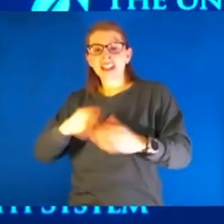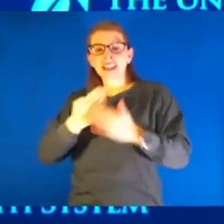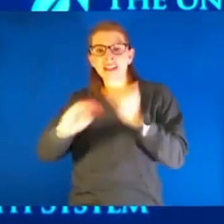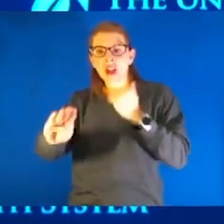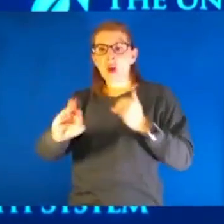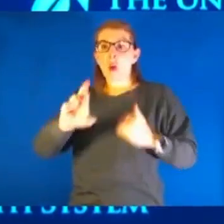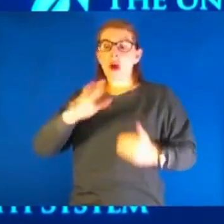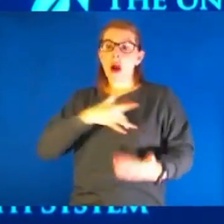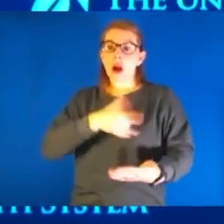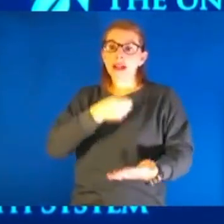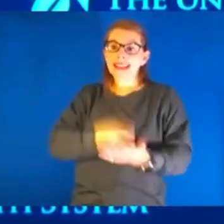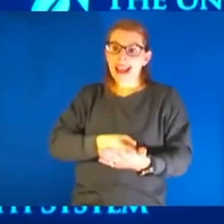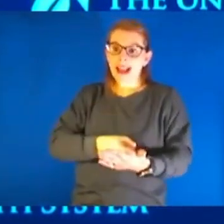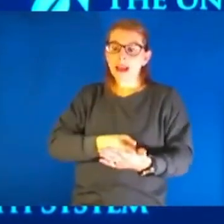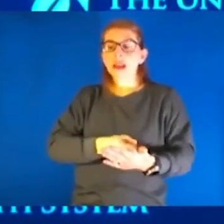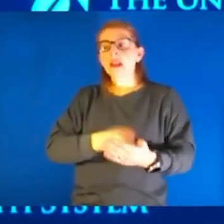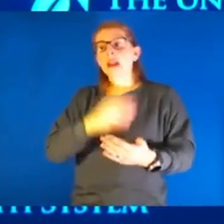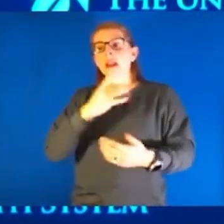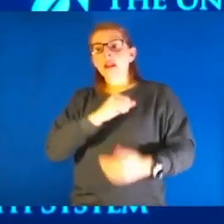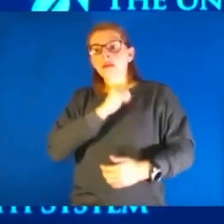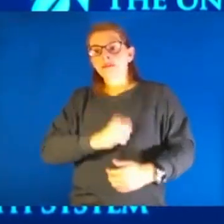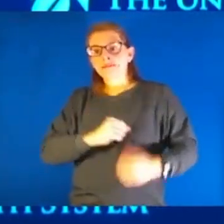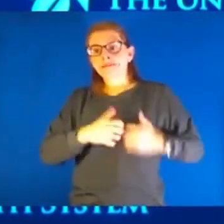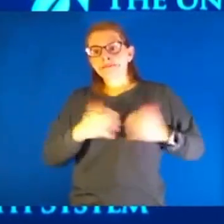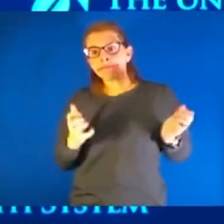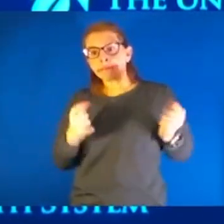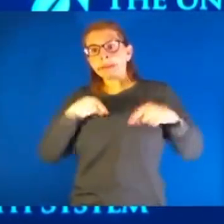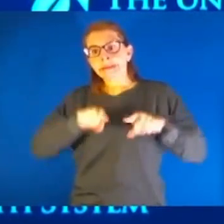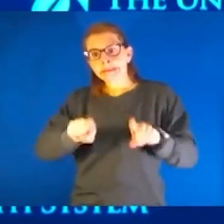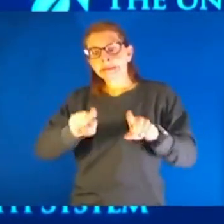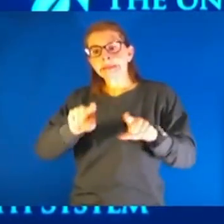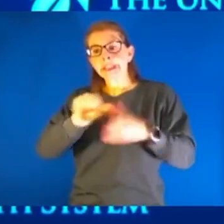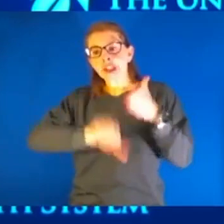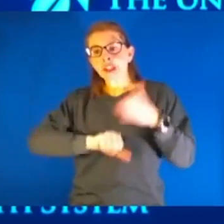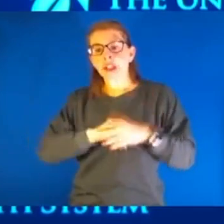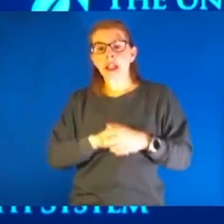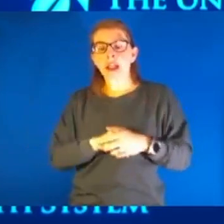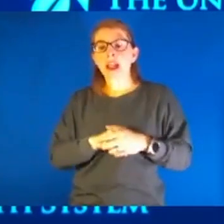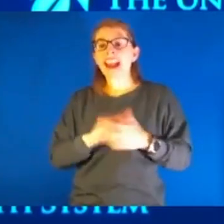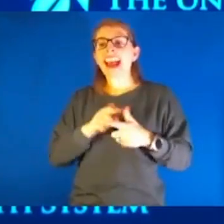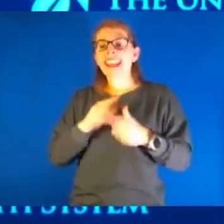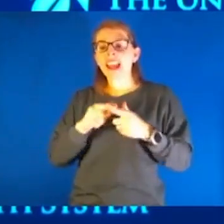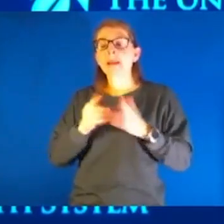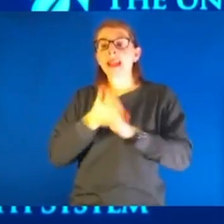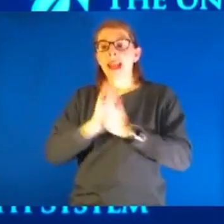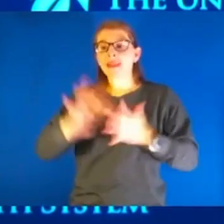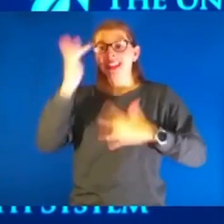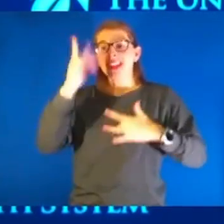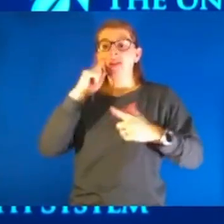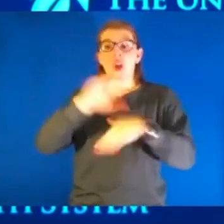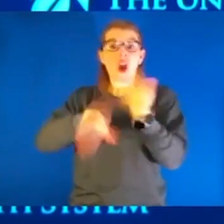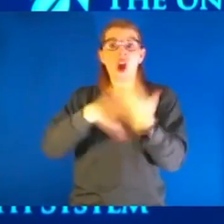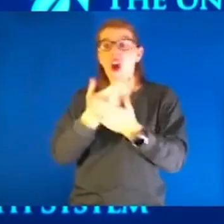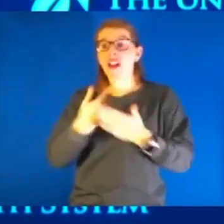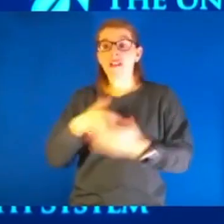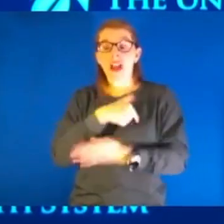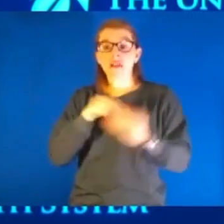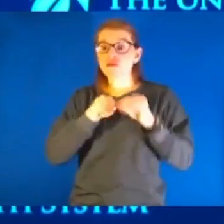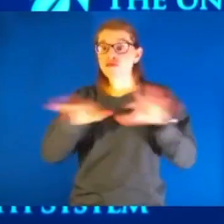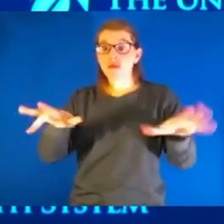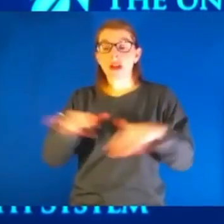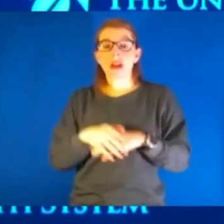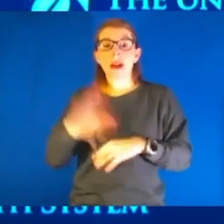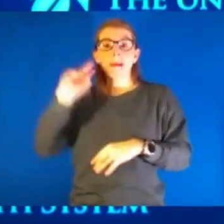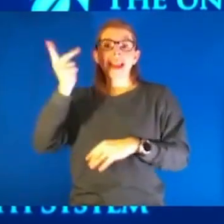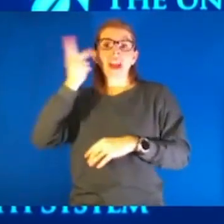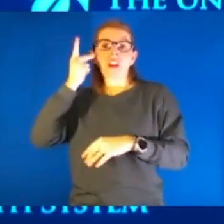heart surgery or a GI bleed. And suddenly it became a disease of all of us. And then some of the political divisions died down. We can only hope that some of the